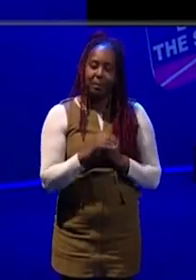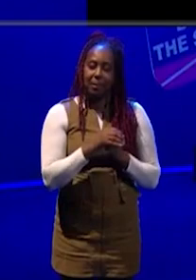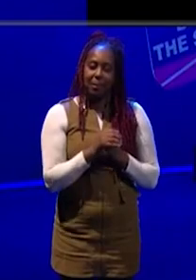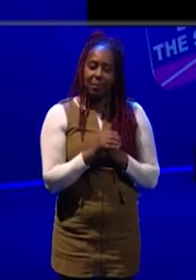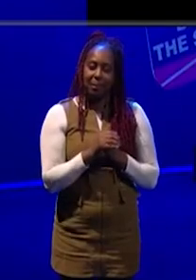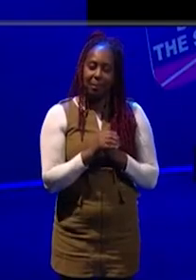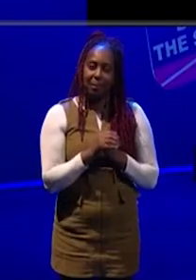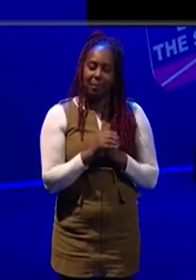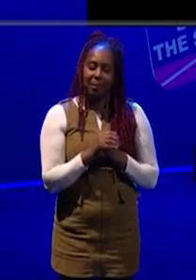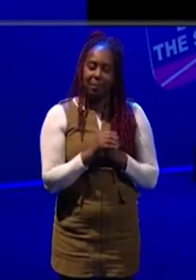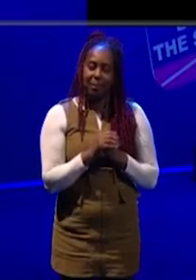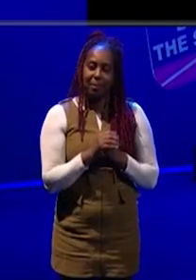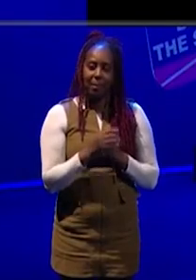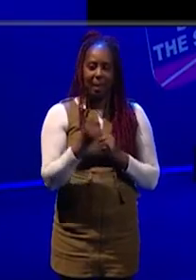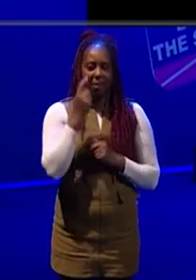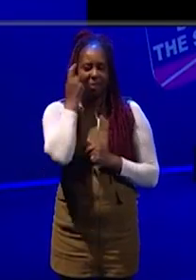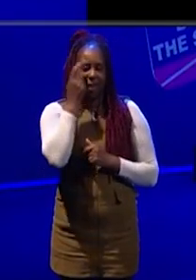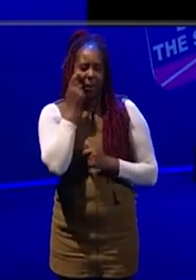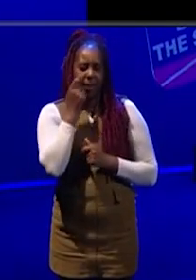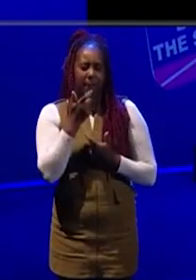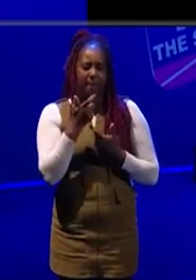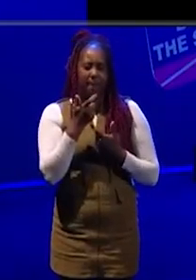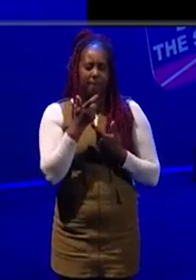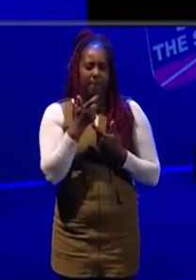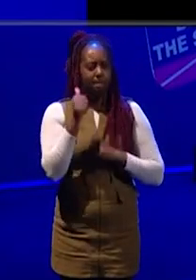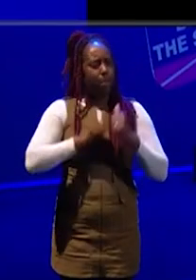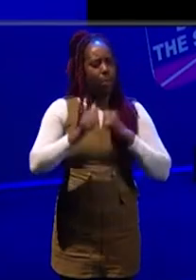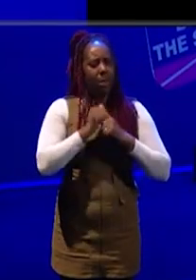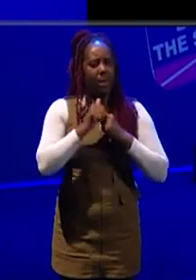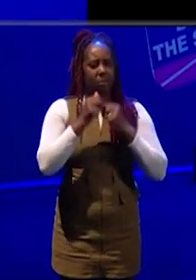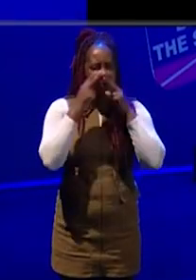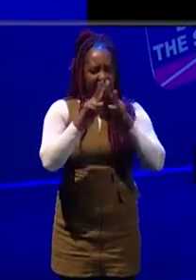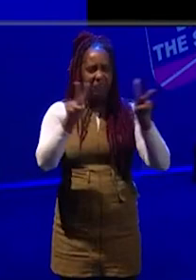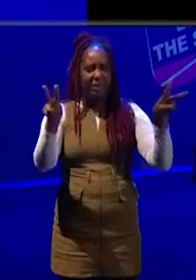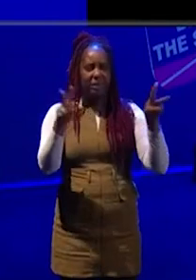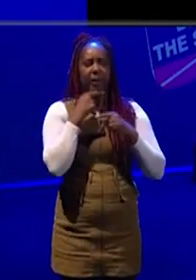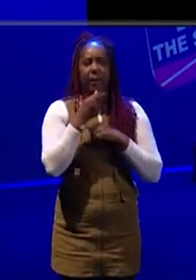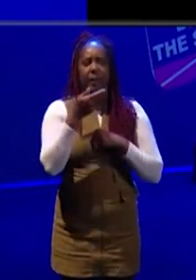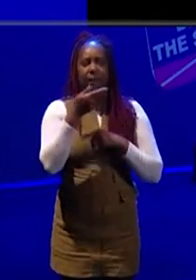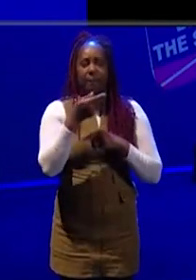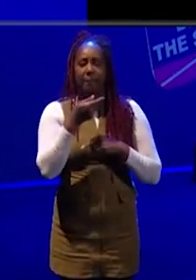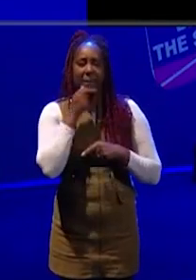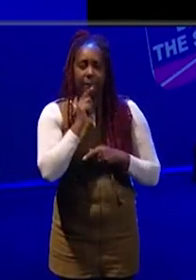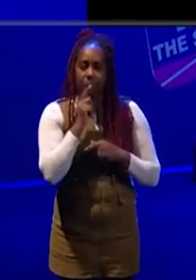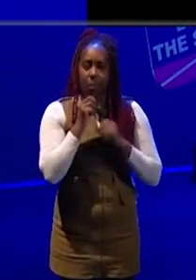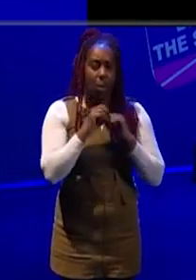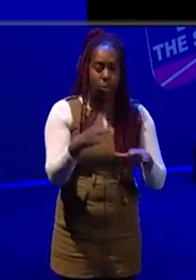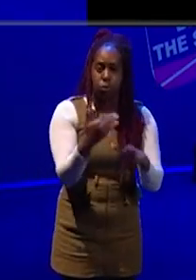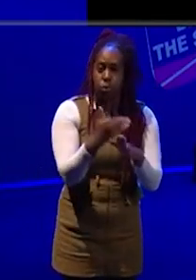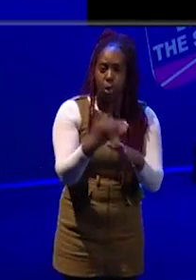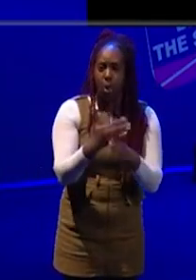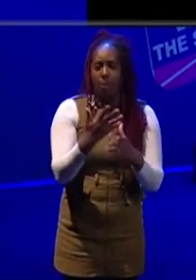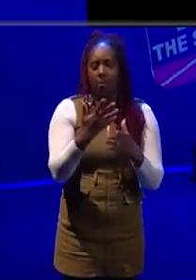think the boldness of that vision of saying people have lost their jobs, but we still need